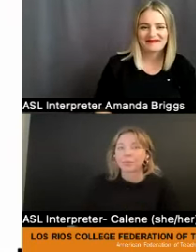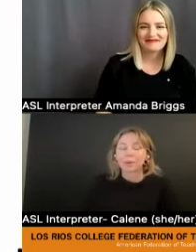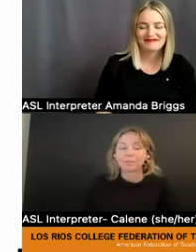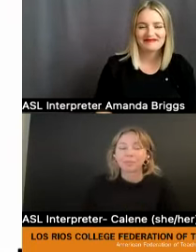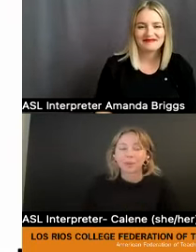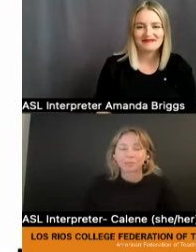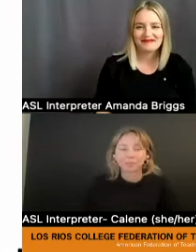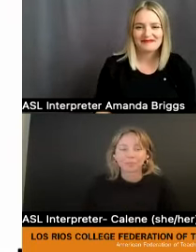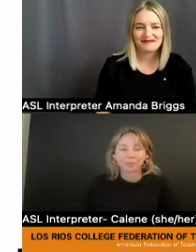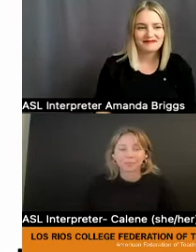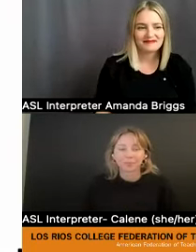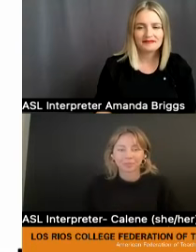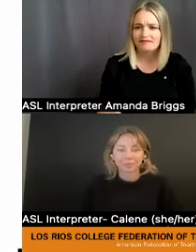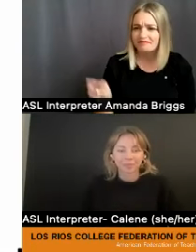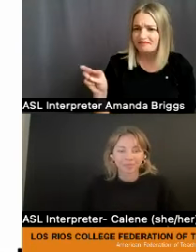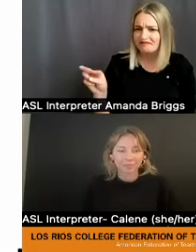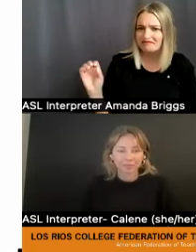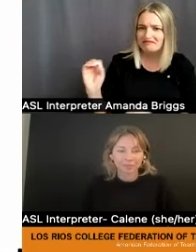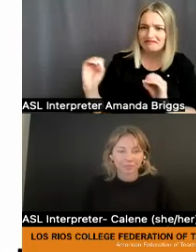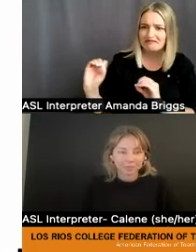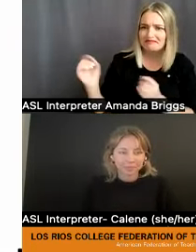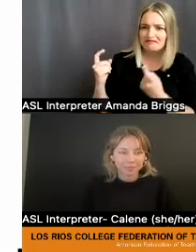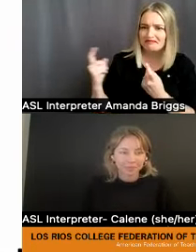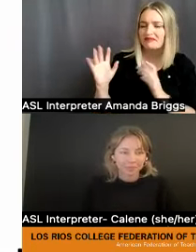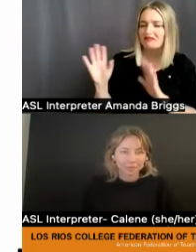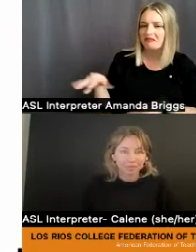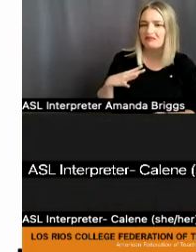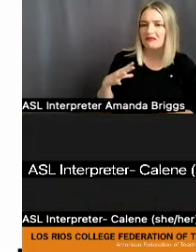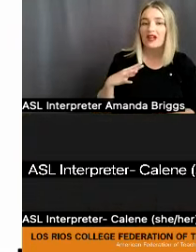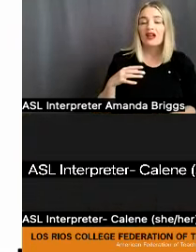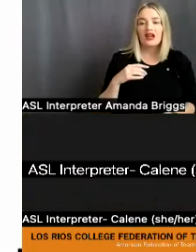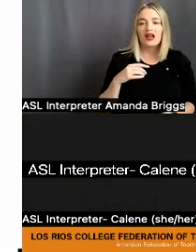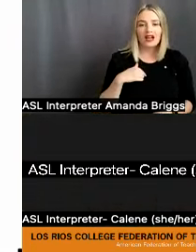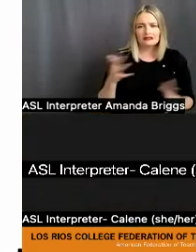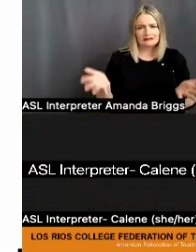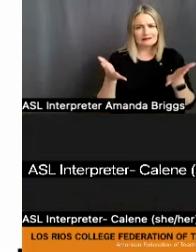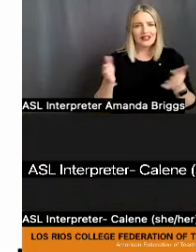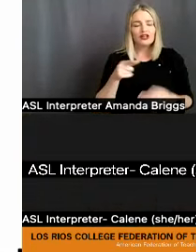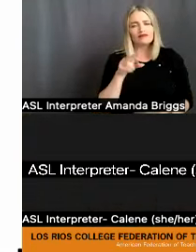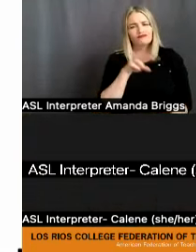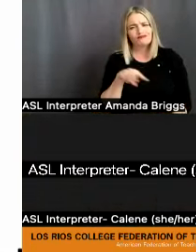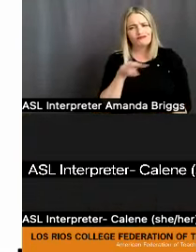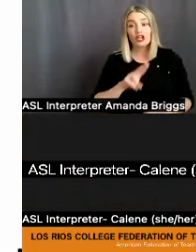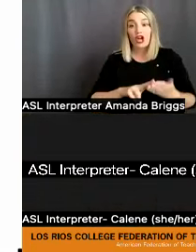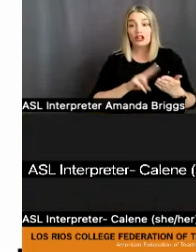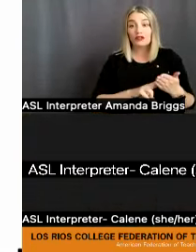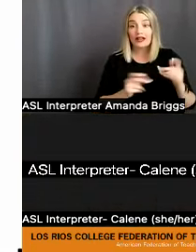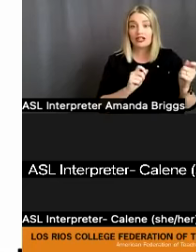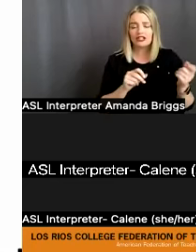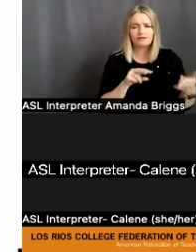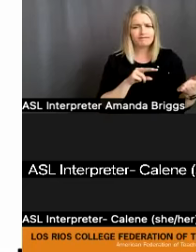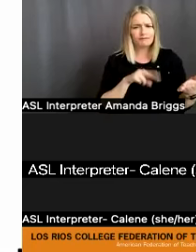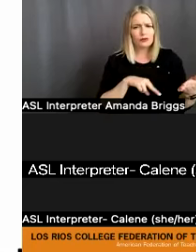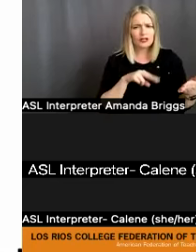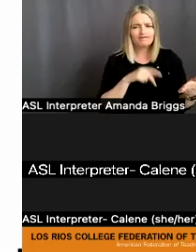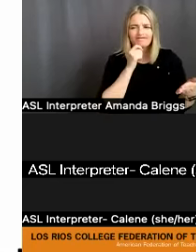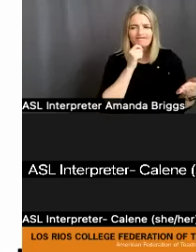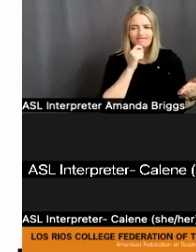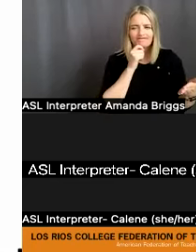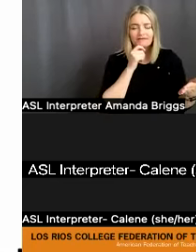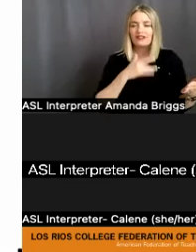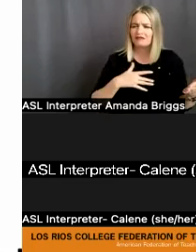Looks like we're okay. I'm just going to encourage folks as you read through the sort of areas on the contract changes there, to feel free to just email any of